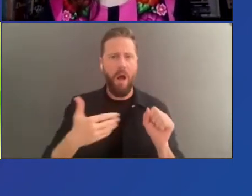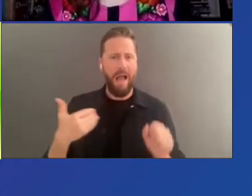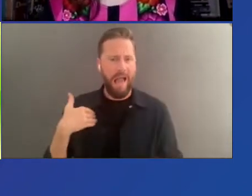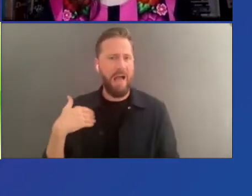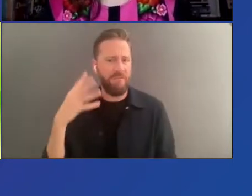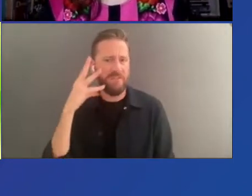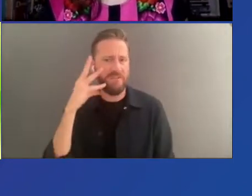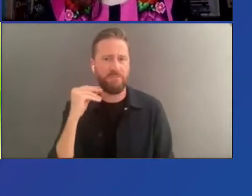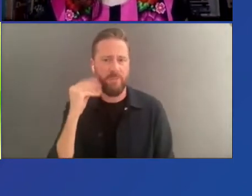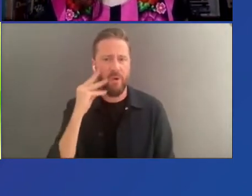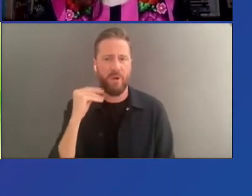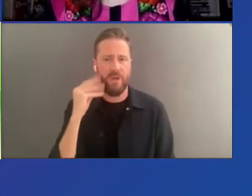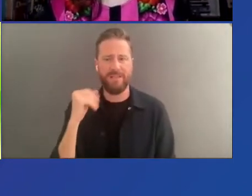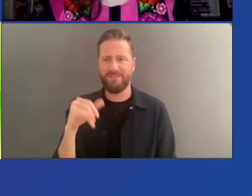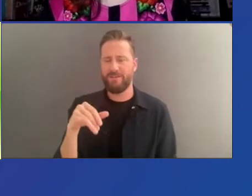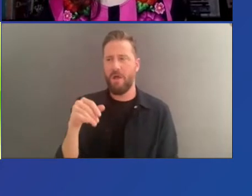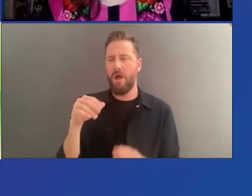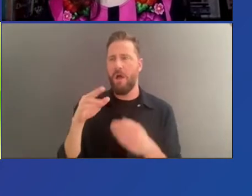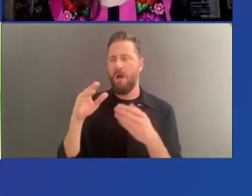in. Is this?